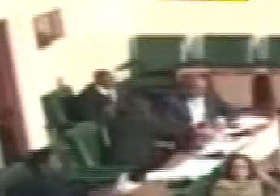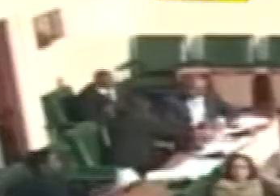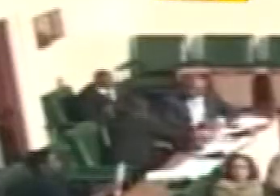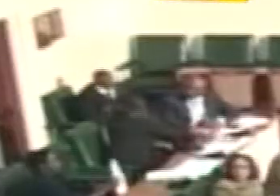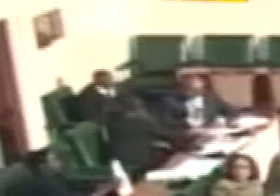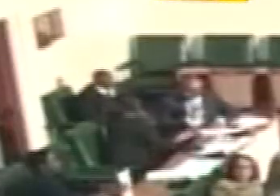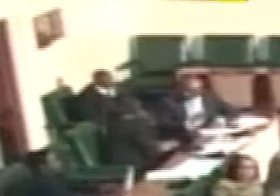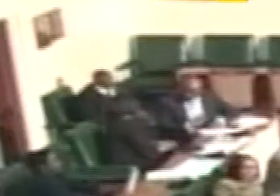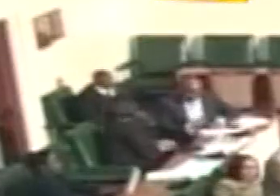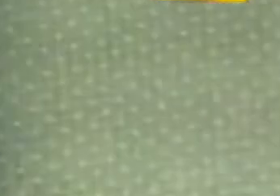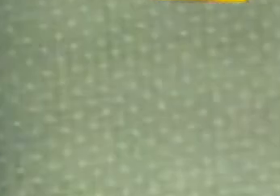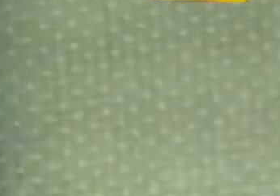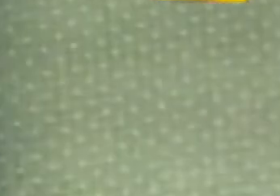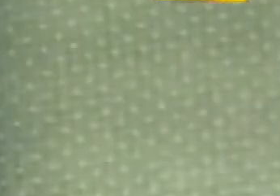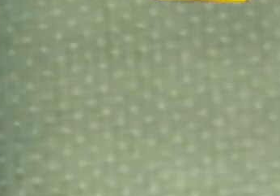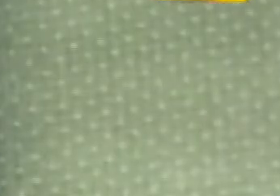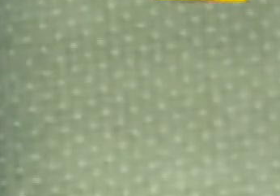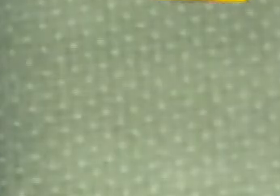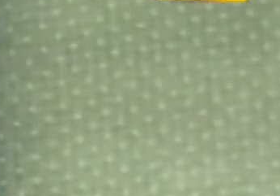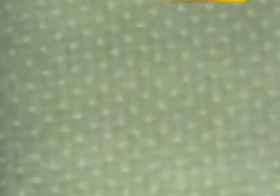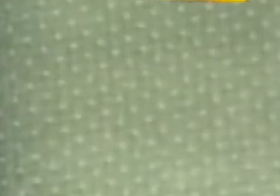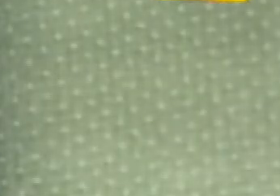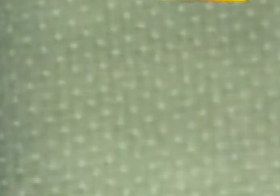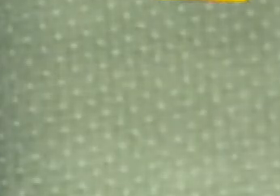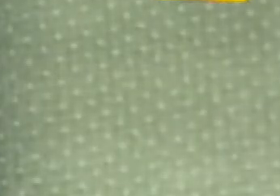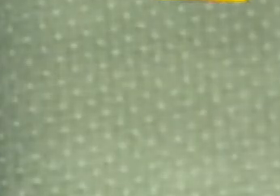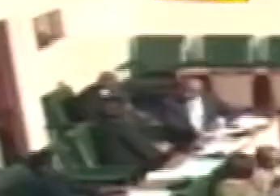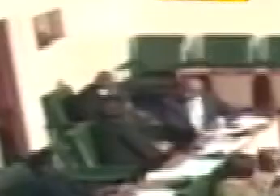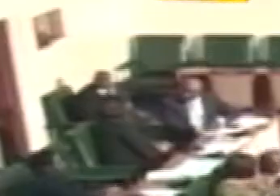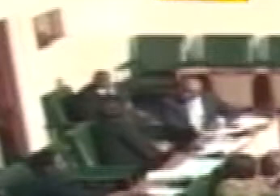Mr. Phillips.